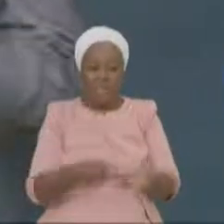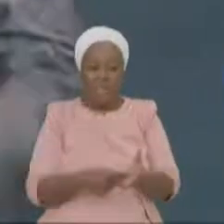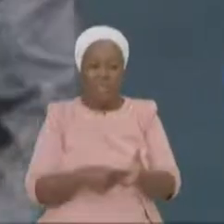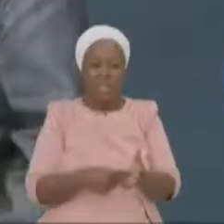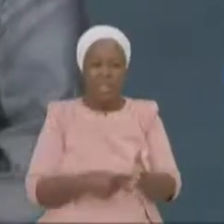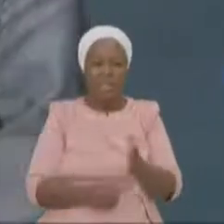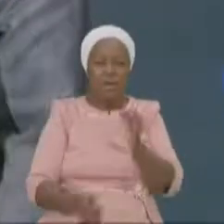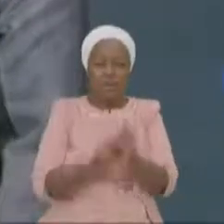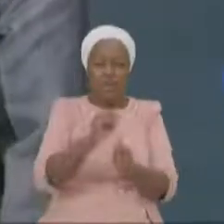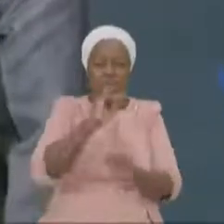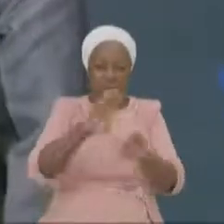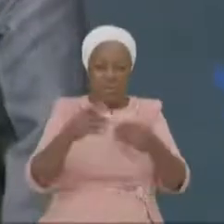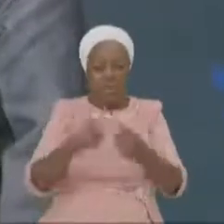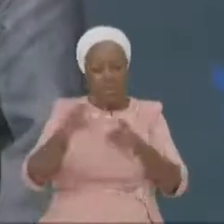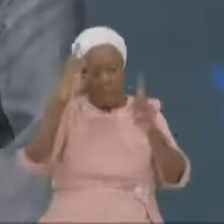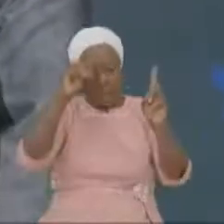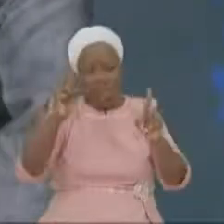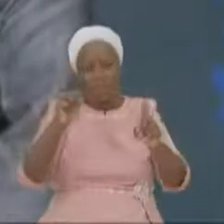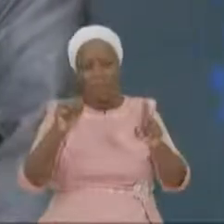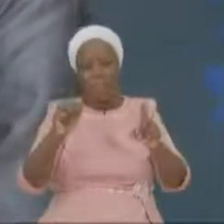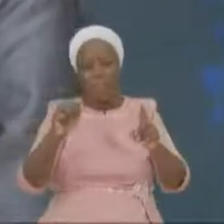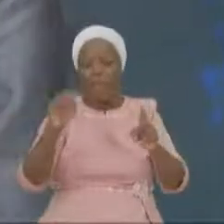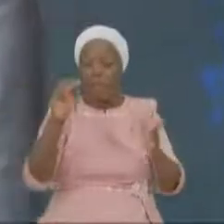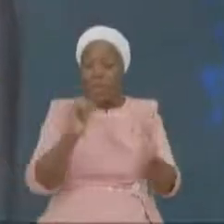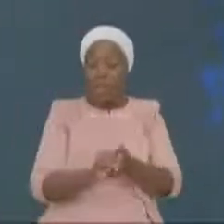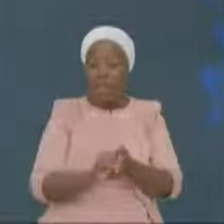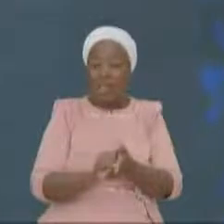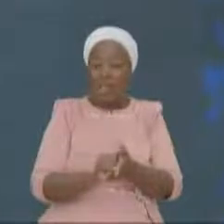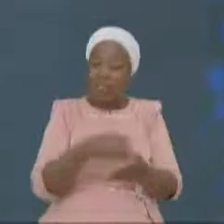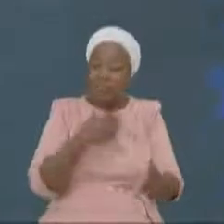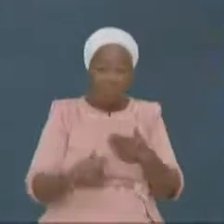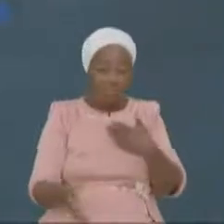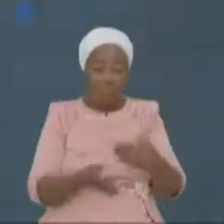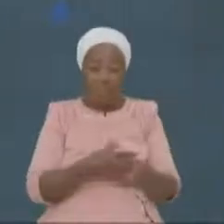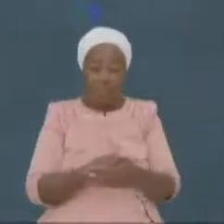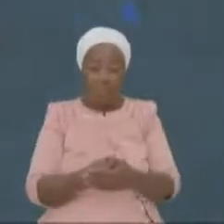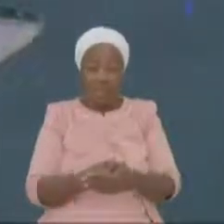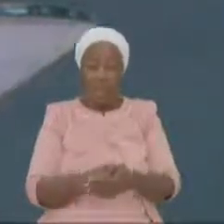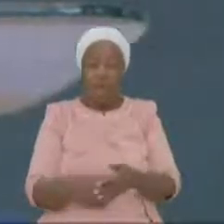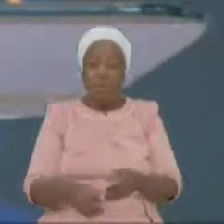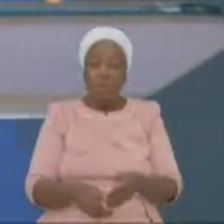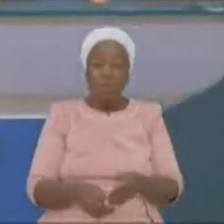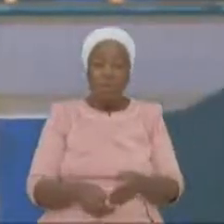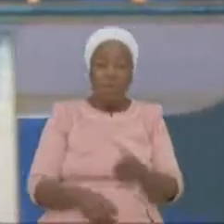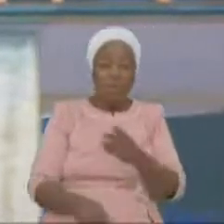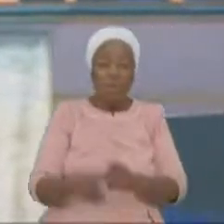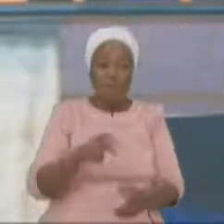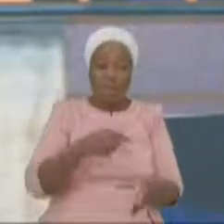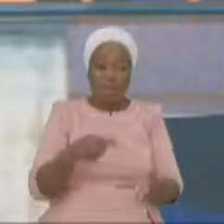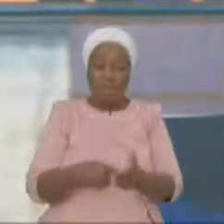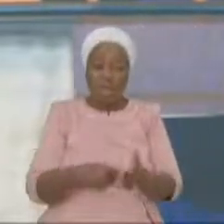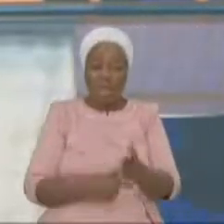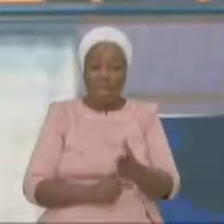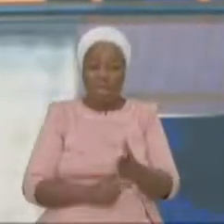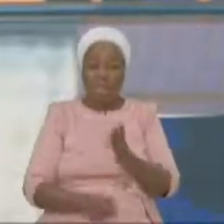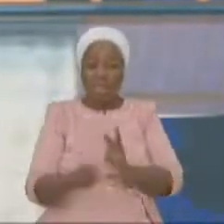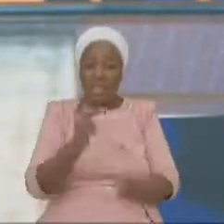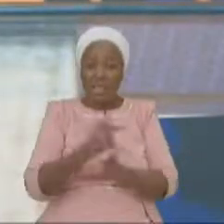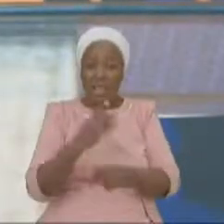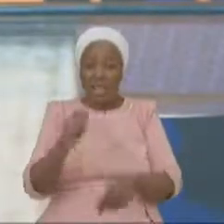is given unto him, that even such mighty